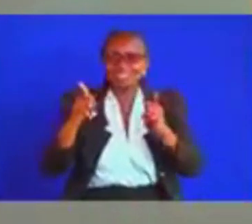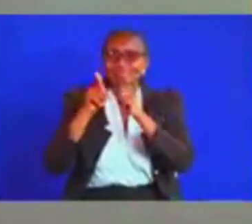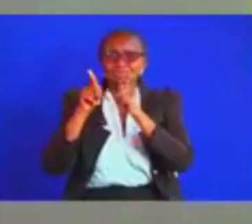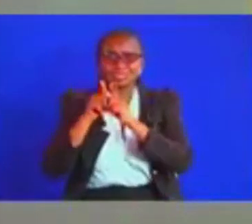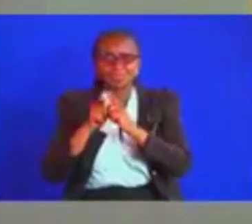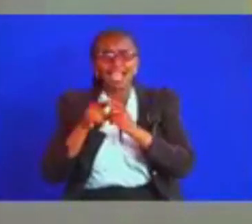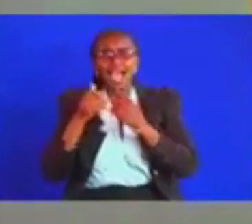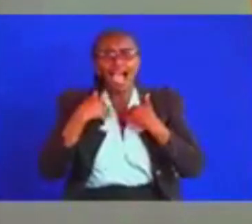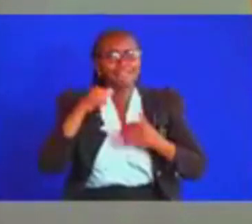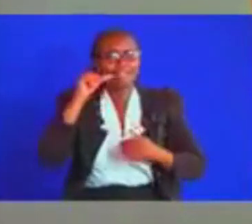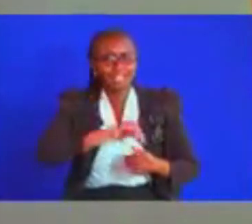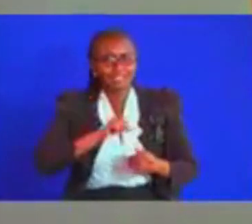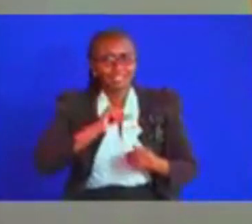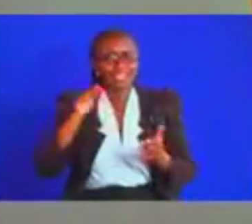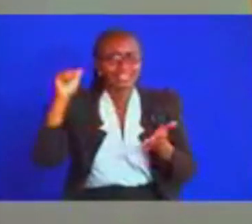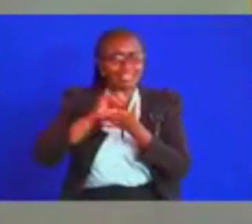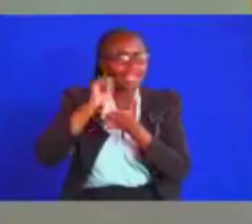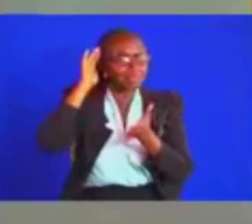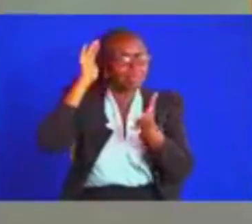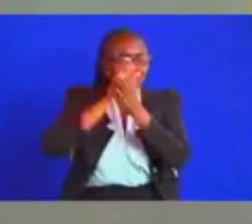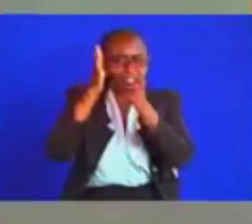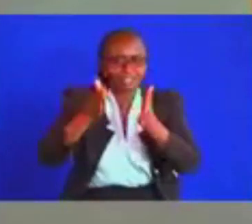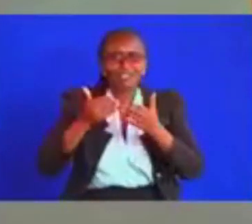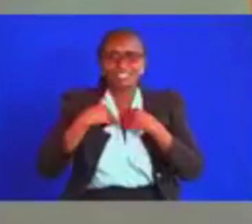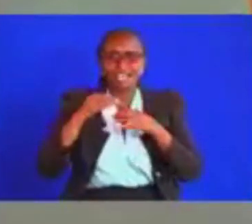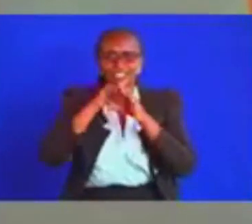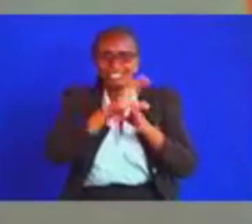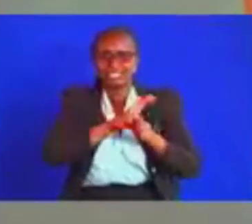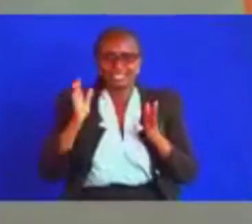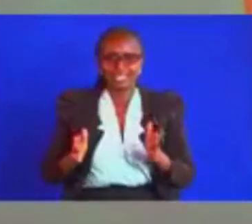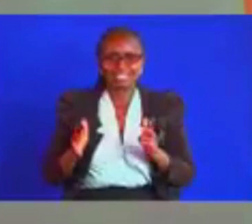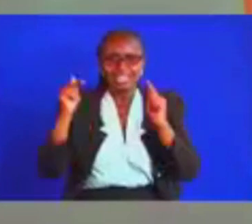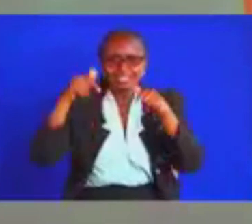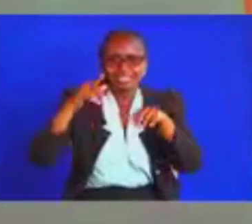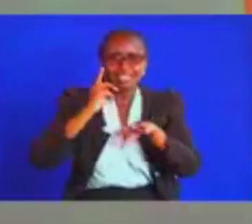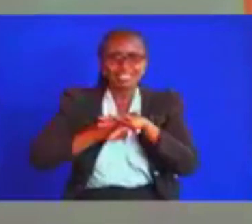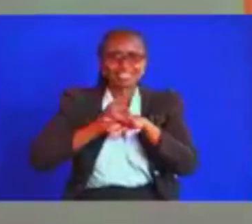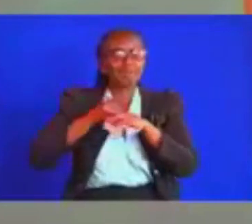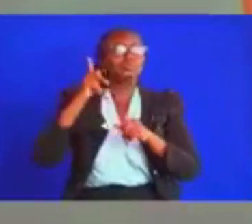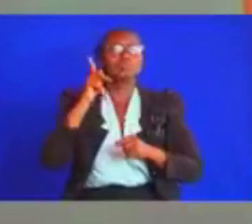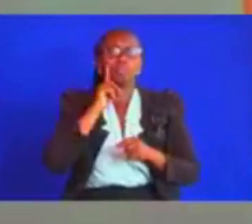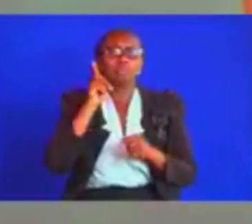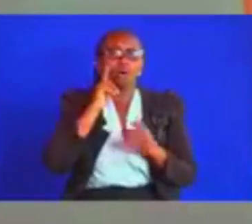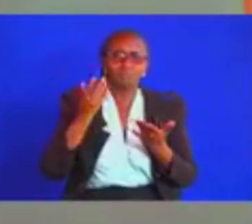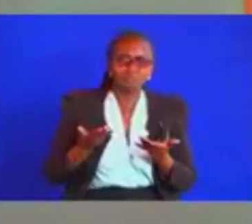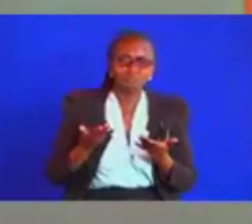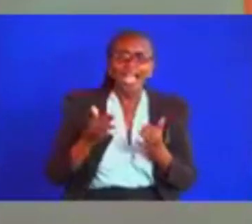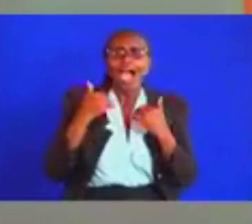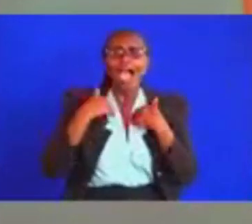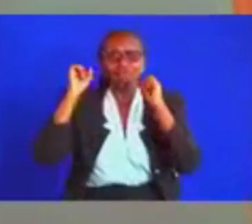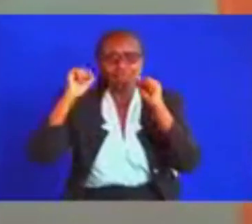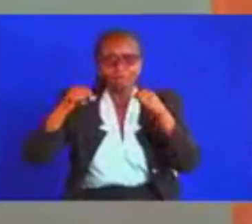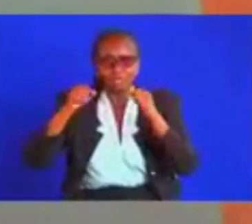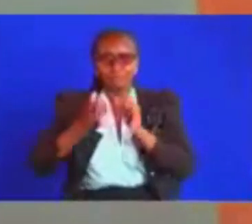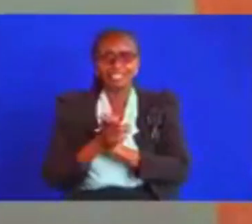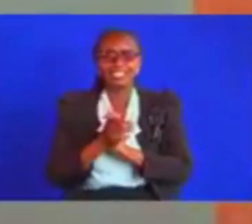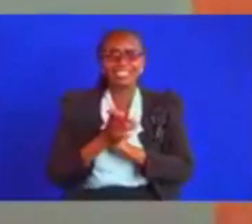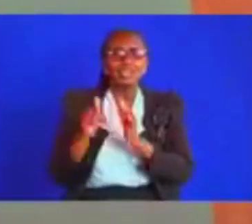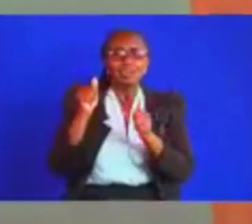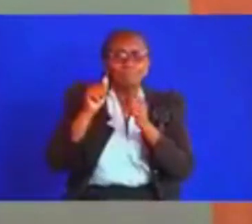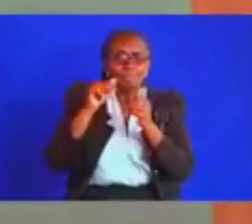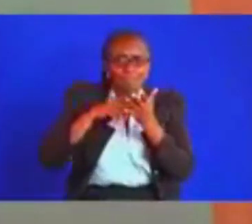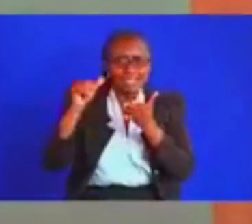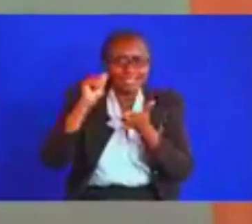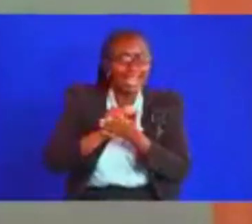is an advantage that believers have in Christ by this time tomorrow. It's a possibility. That means don't